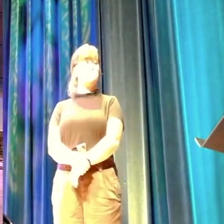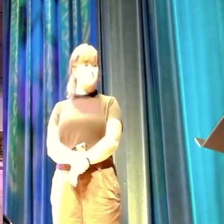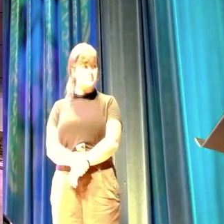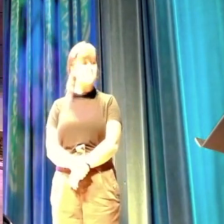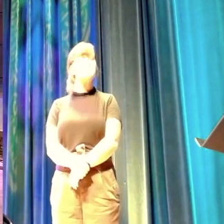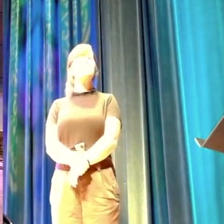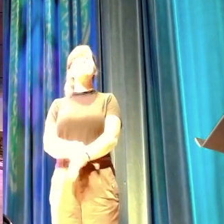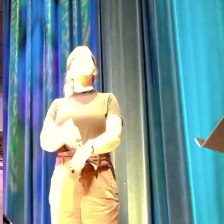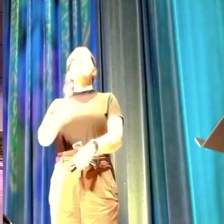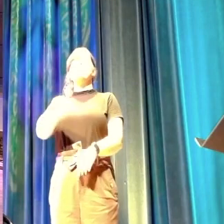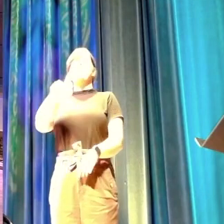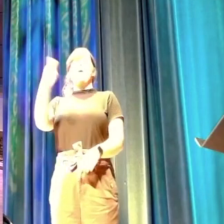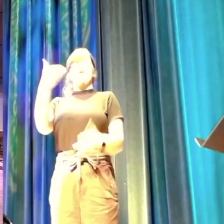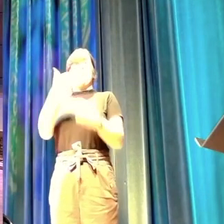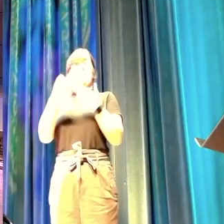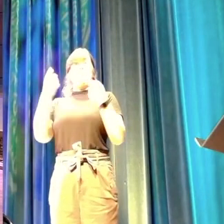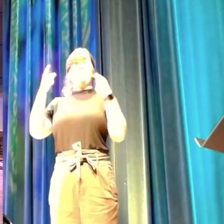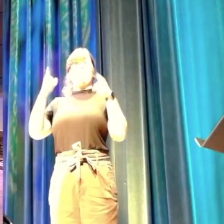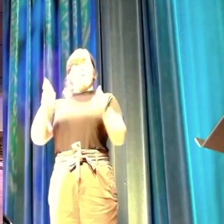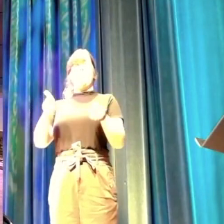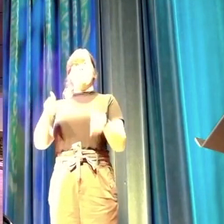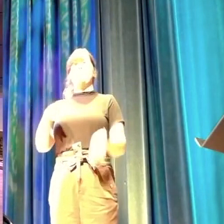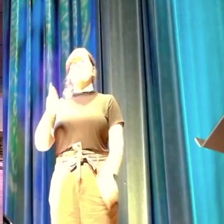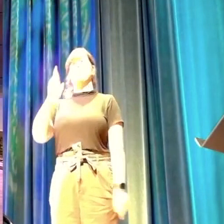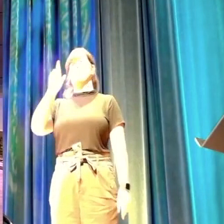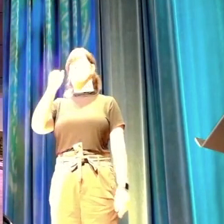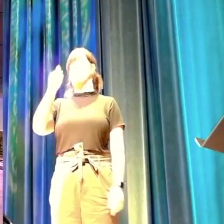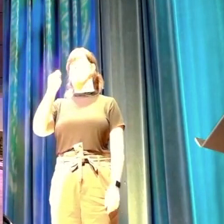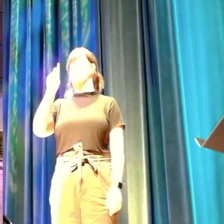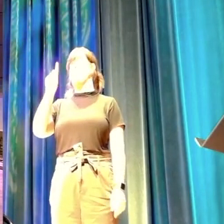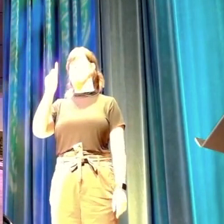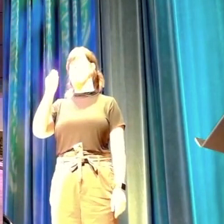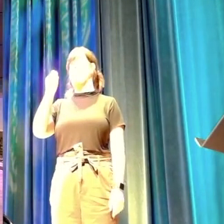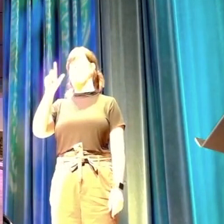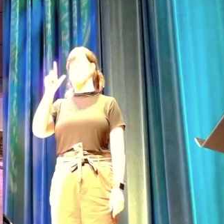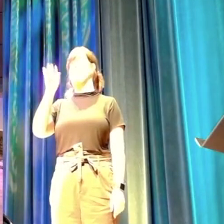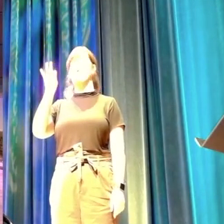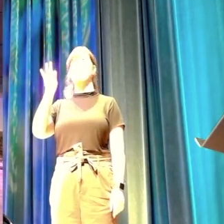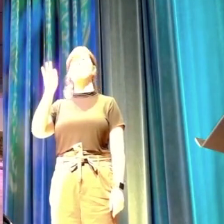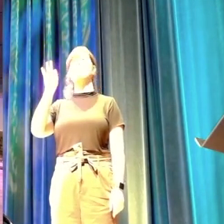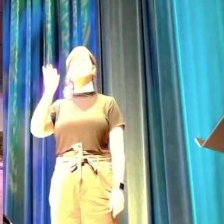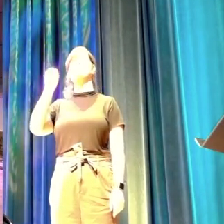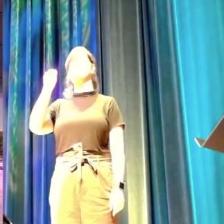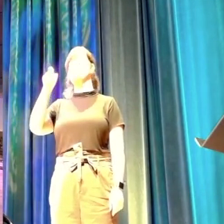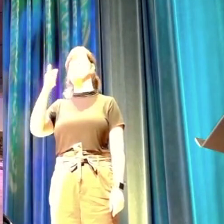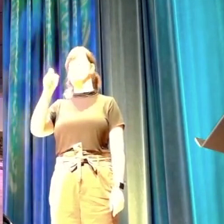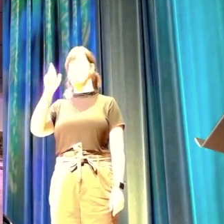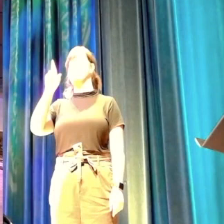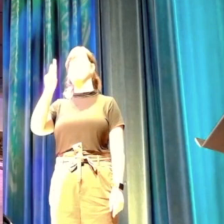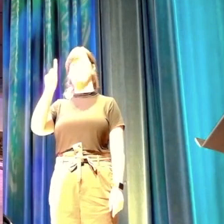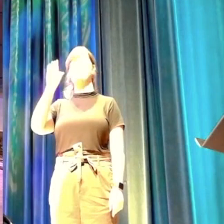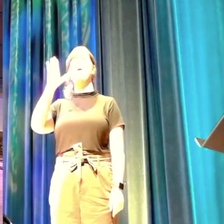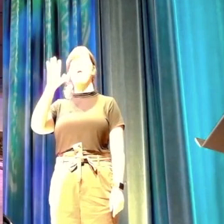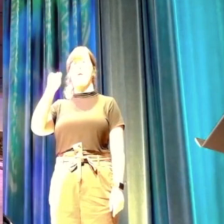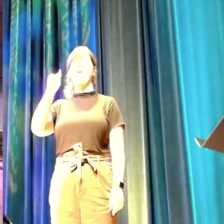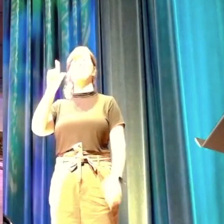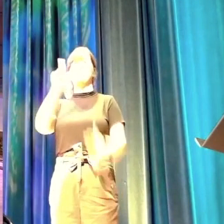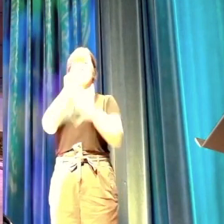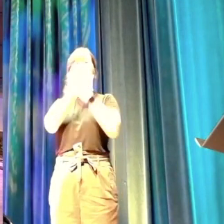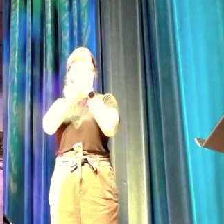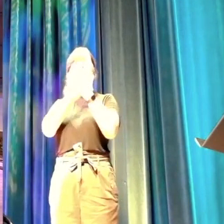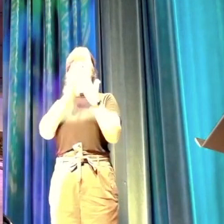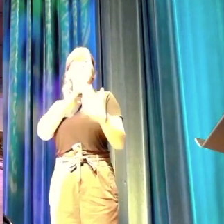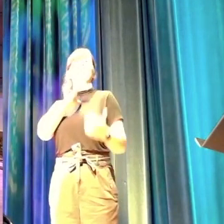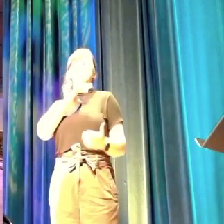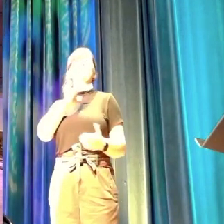Also, there are some other things that happened. The Randolph-Shepard Act. This is a great act because it